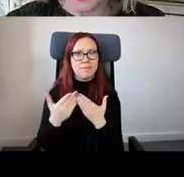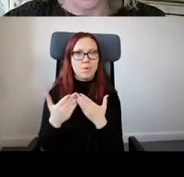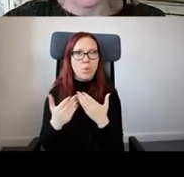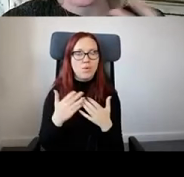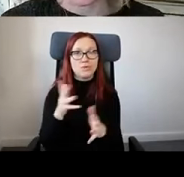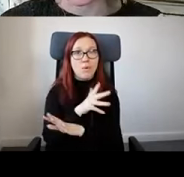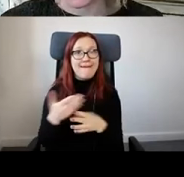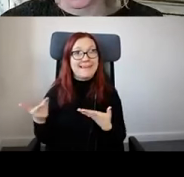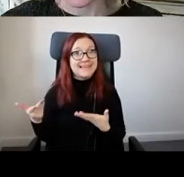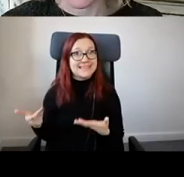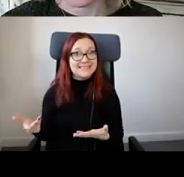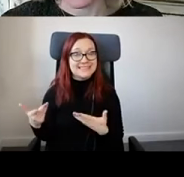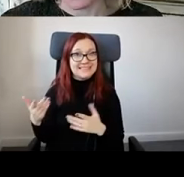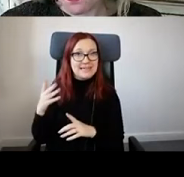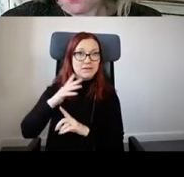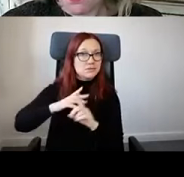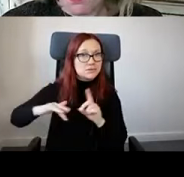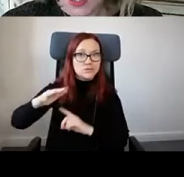existing social